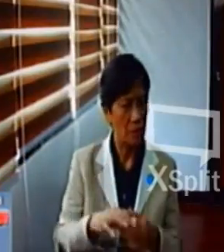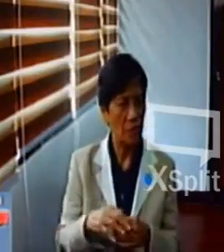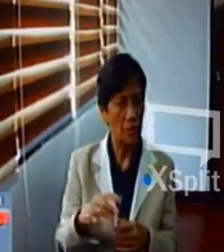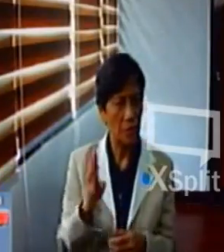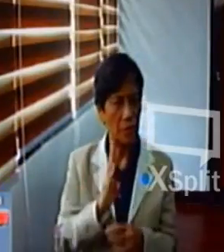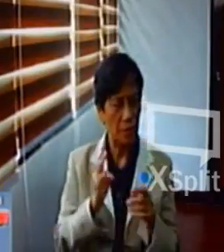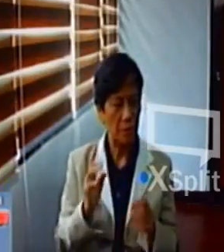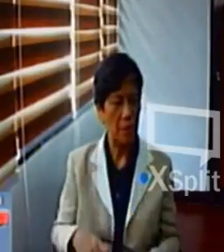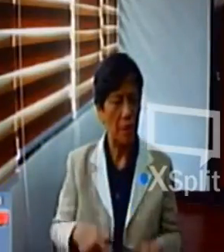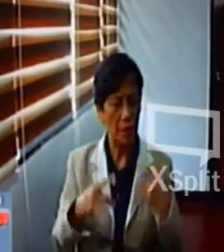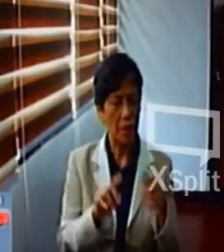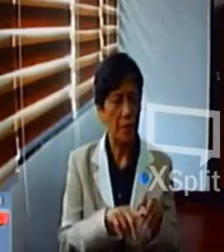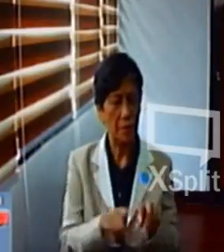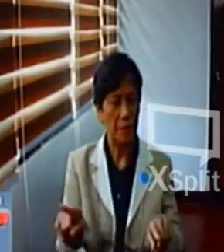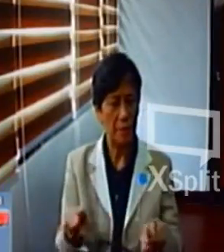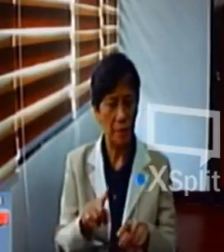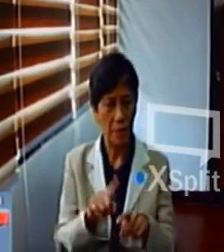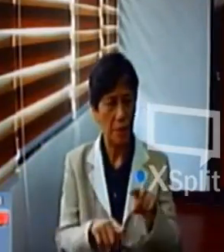maintaining that. We're still number one.